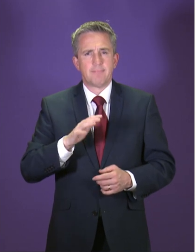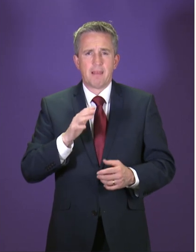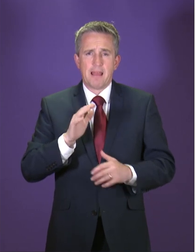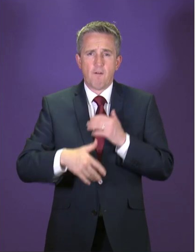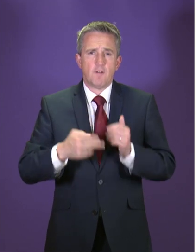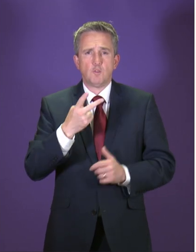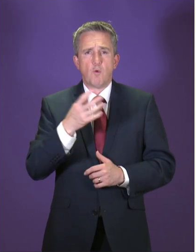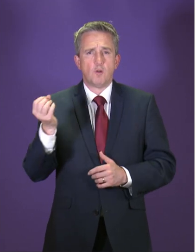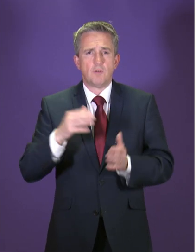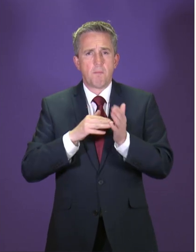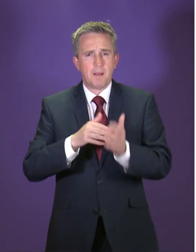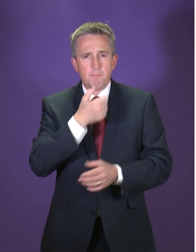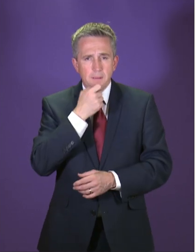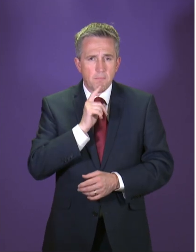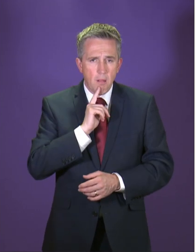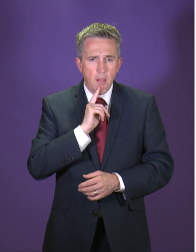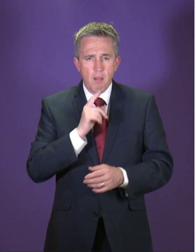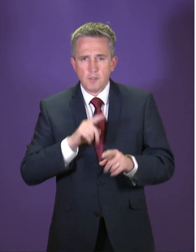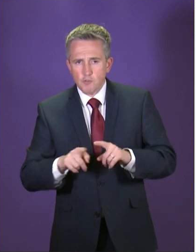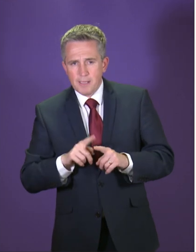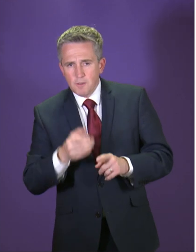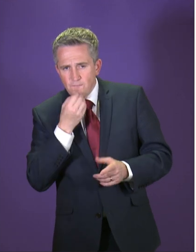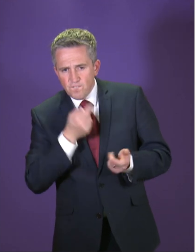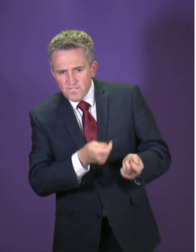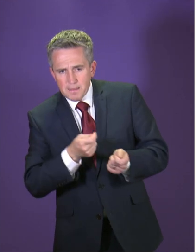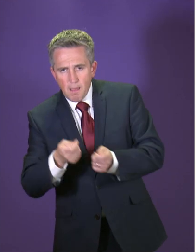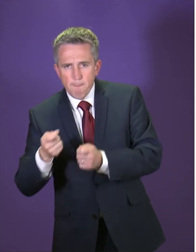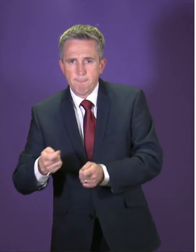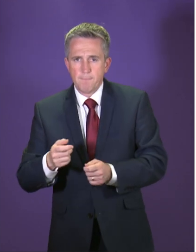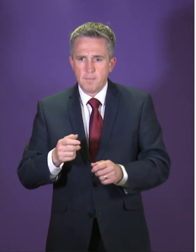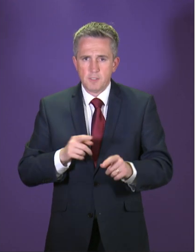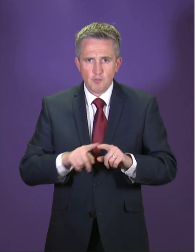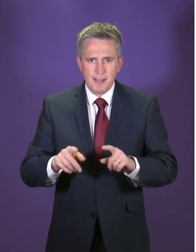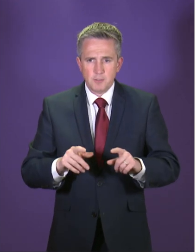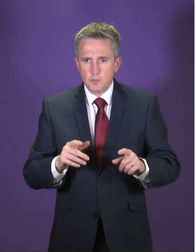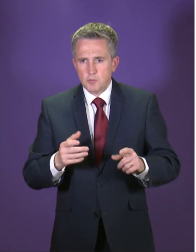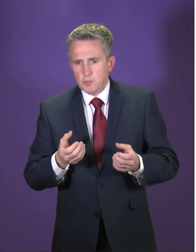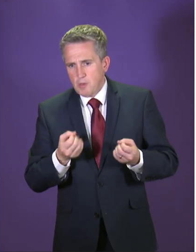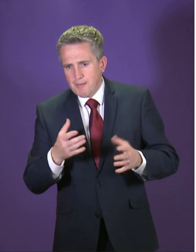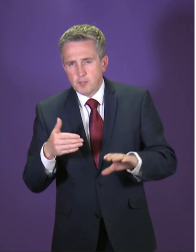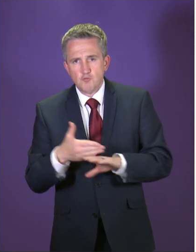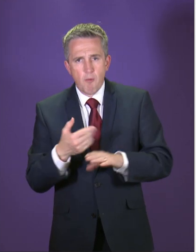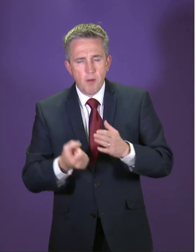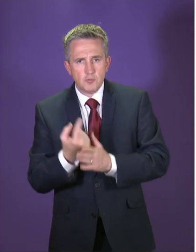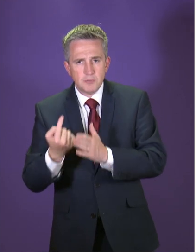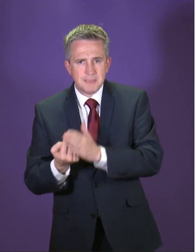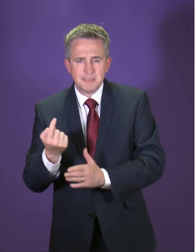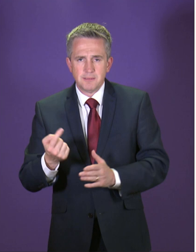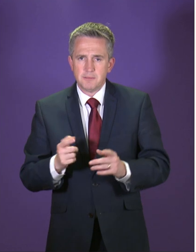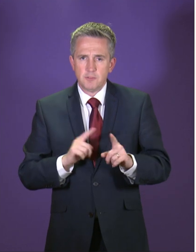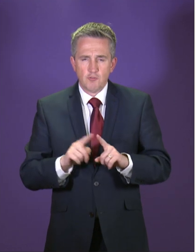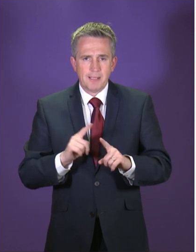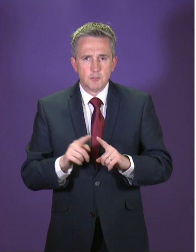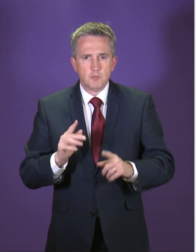200 million people, to have jobs available for 200 million people, to improve the quality of